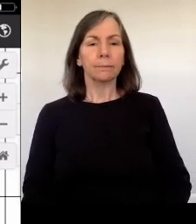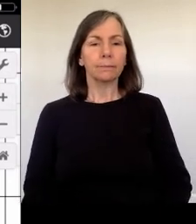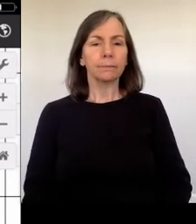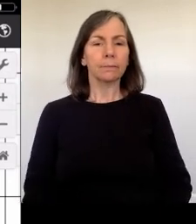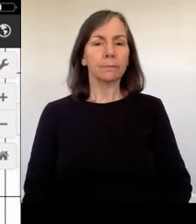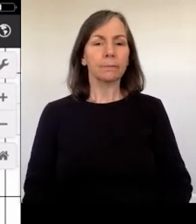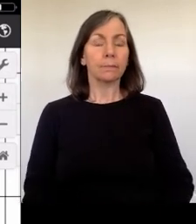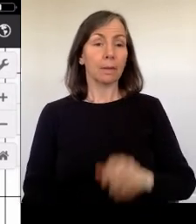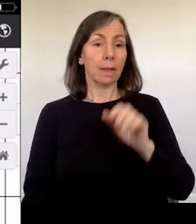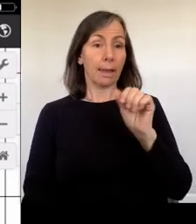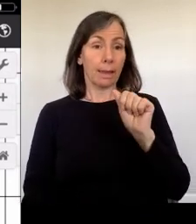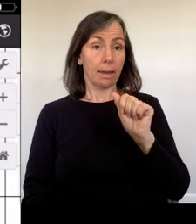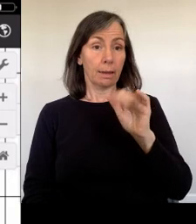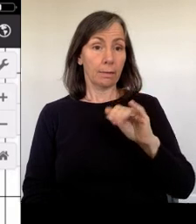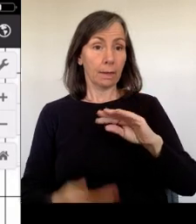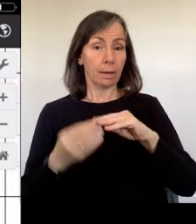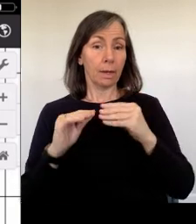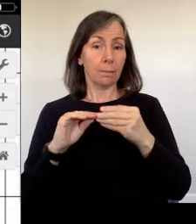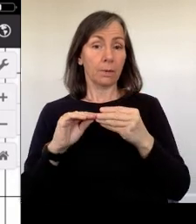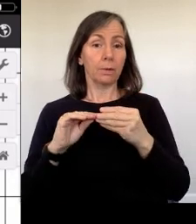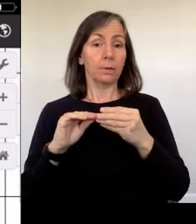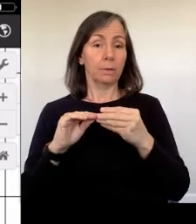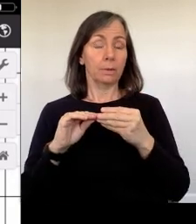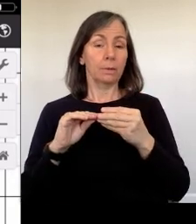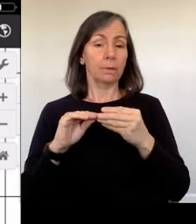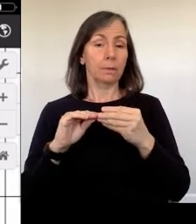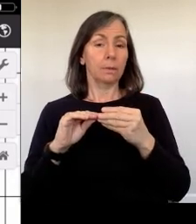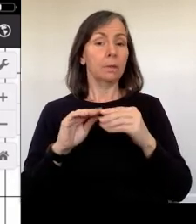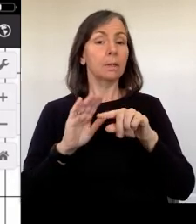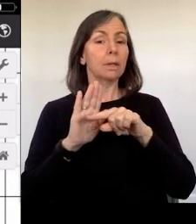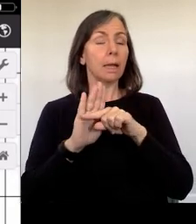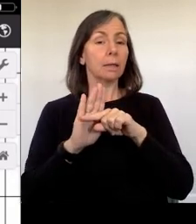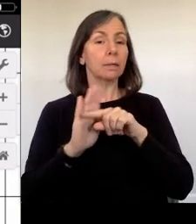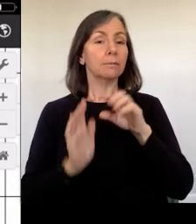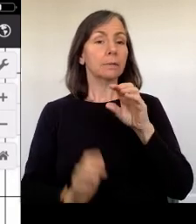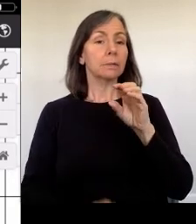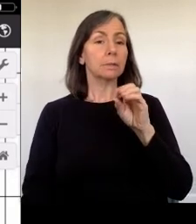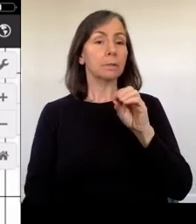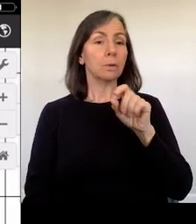Our A value is negative